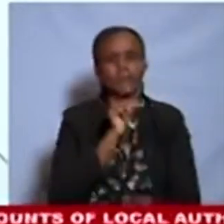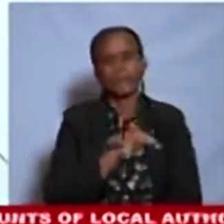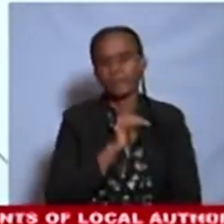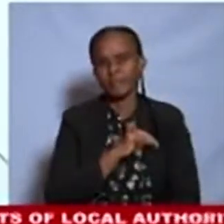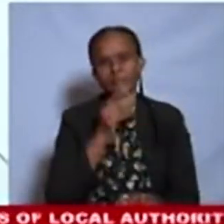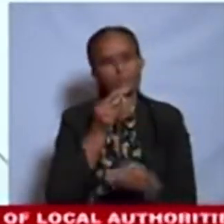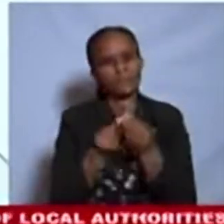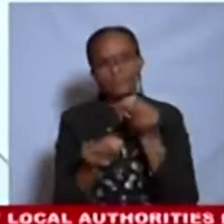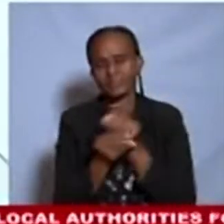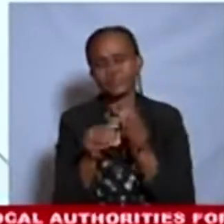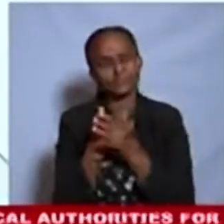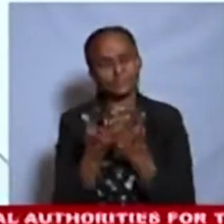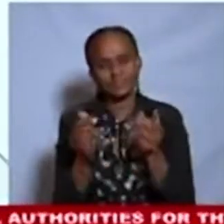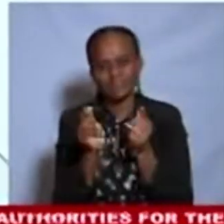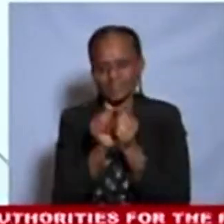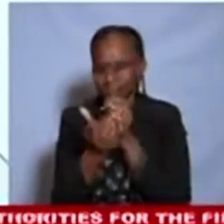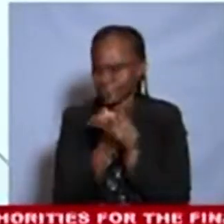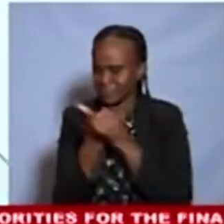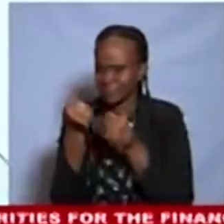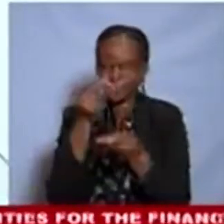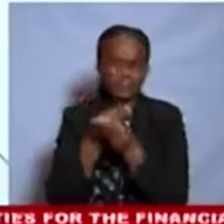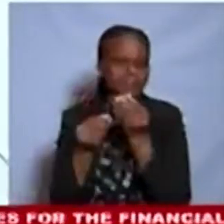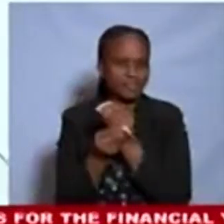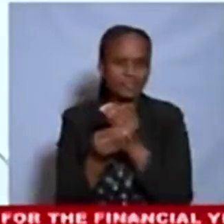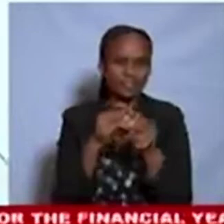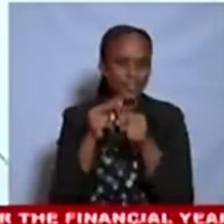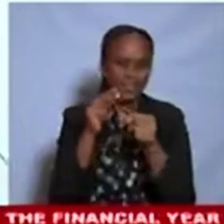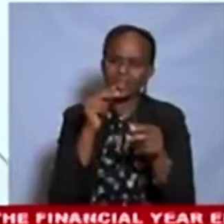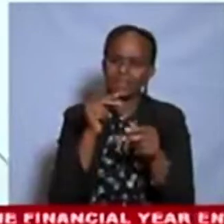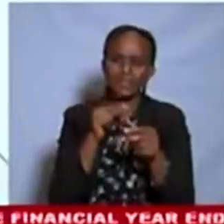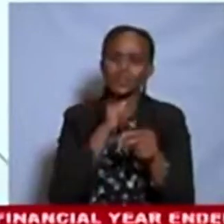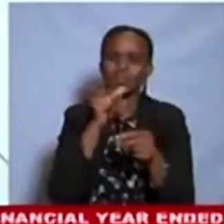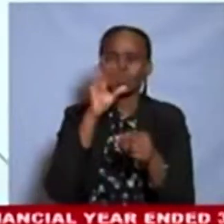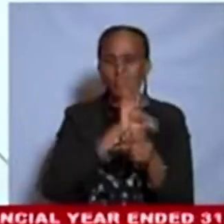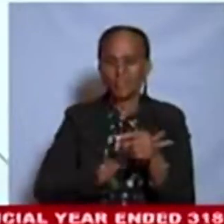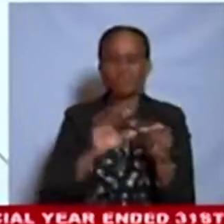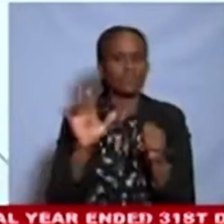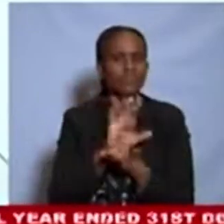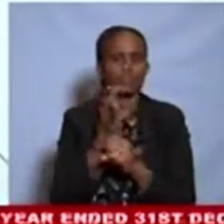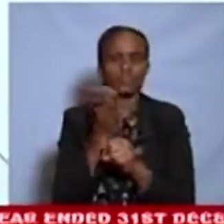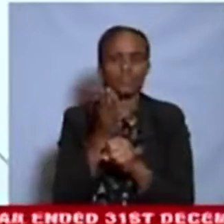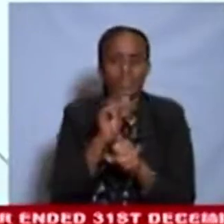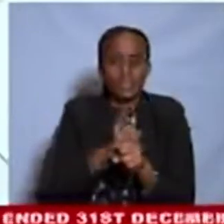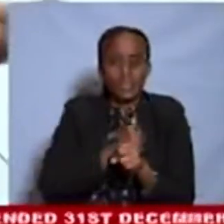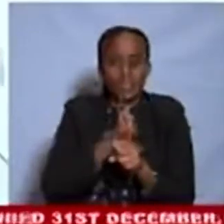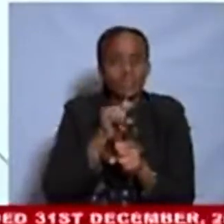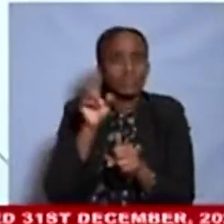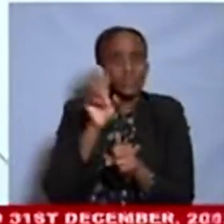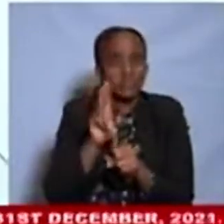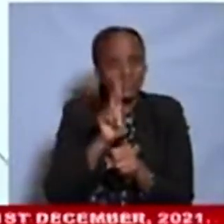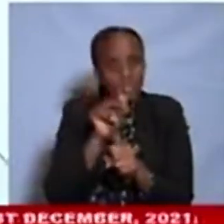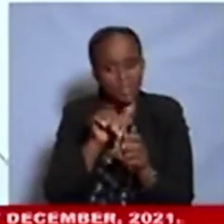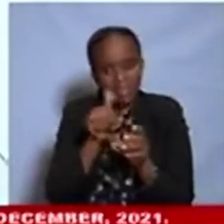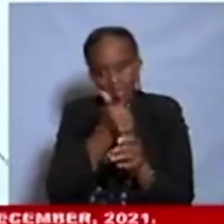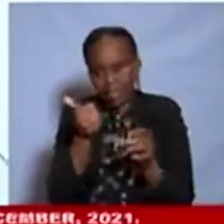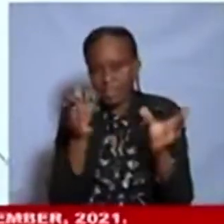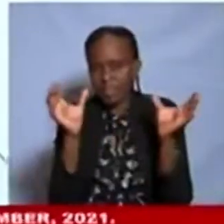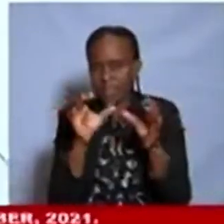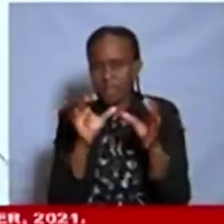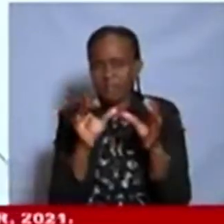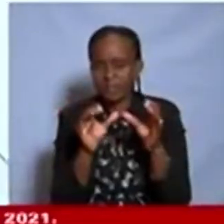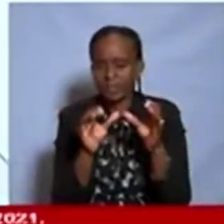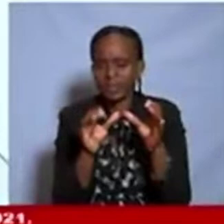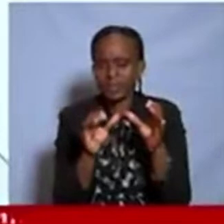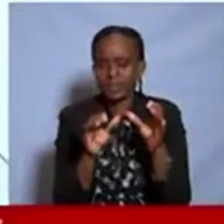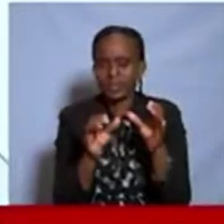obligation, without other obligations? Then it's not a complete salary. And we've gotten used to say, in other councils other